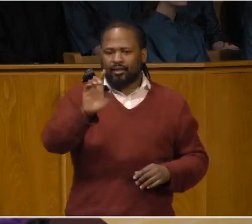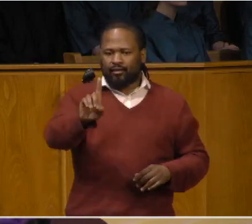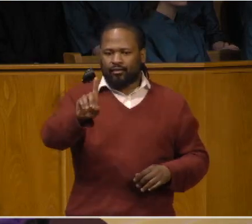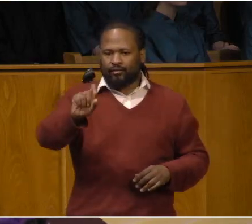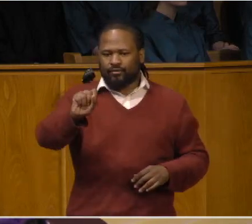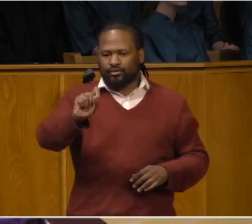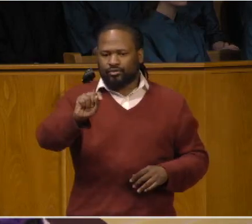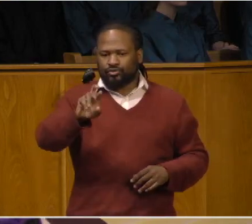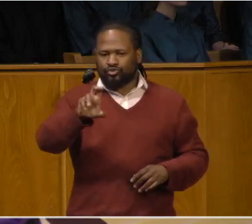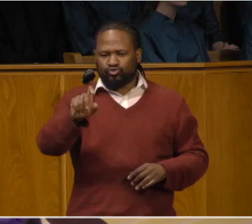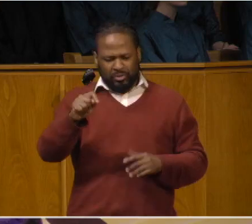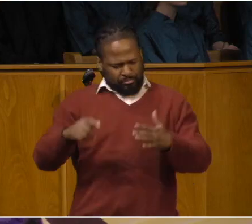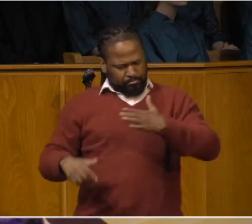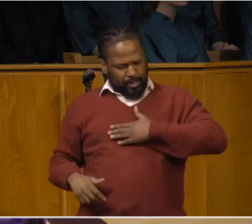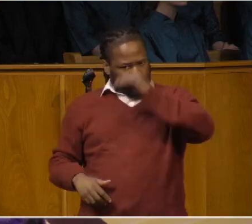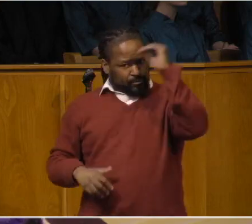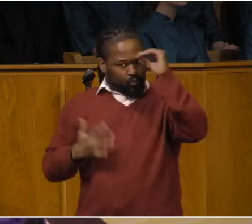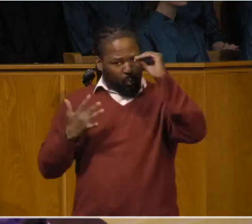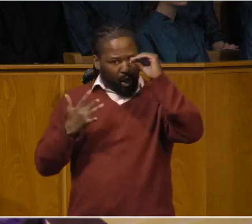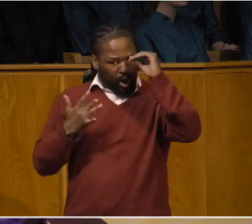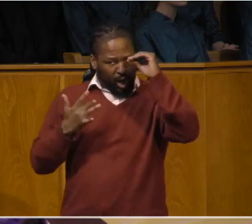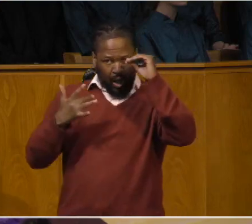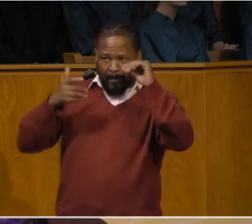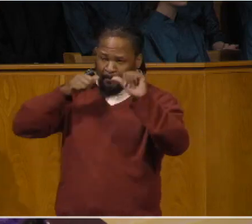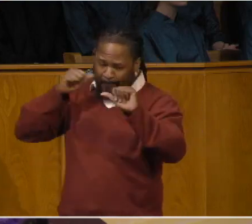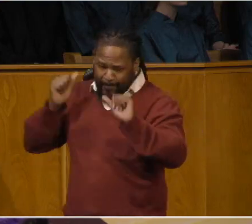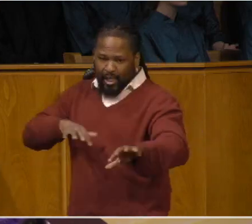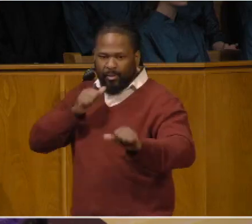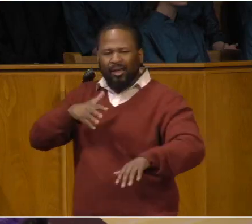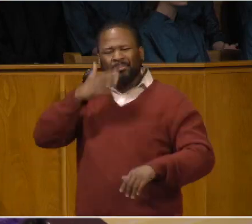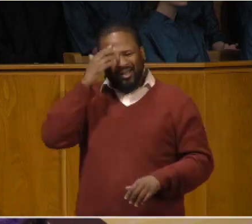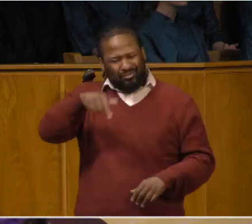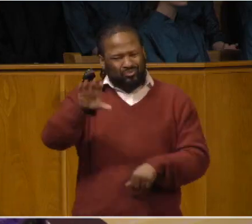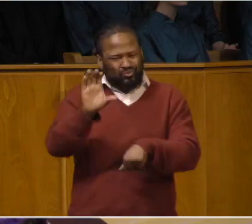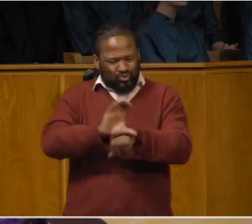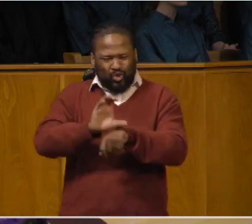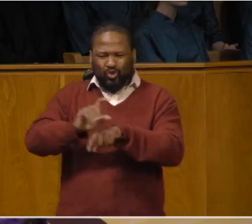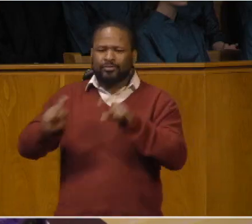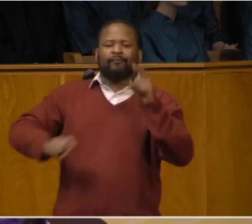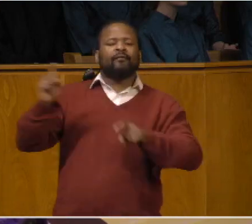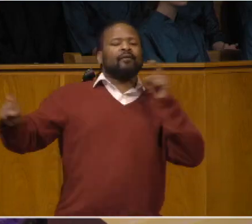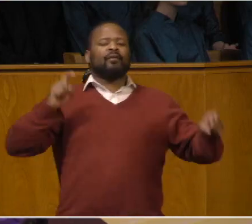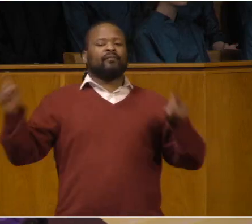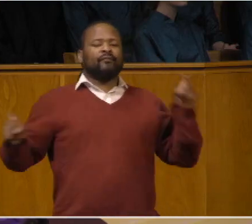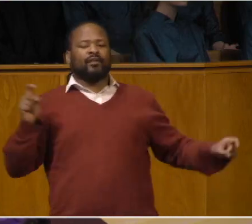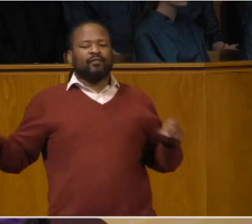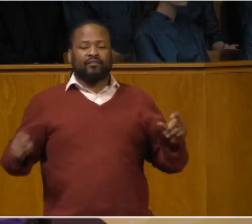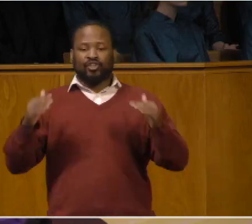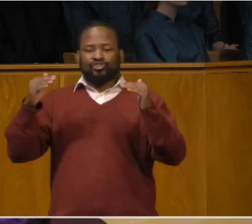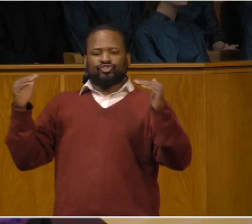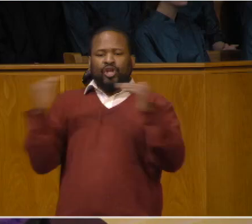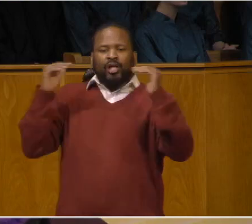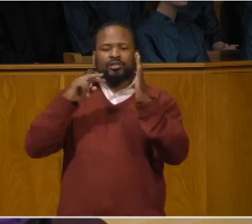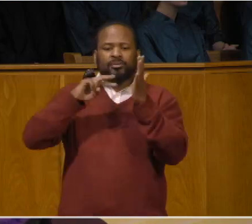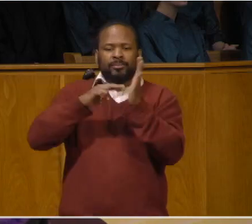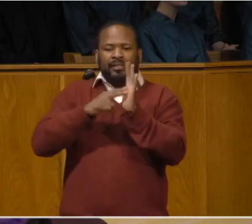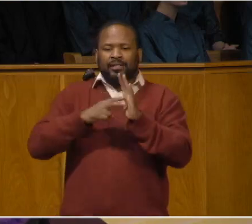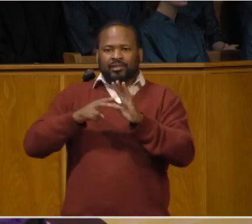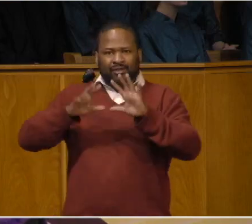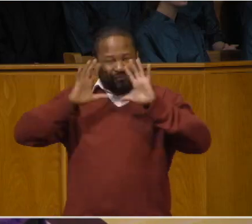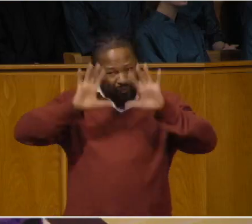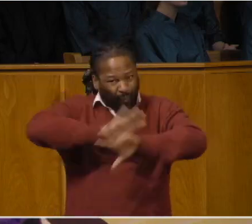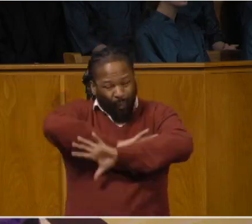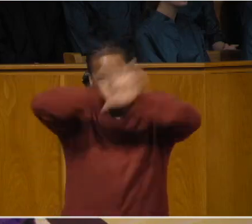continue to give so much. Justice doesn't mean just us. We are mandated